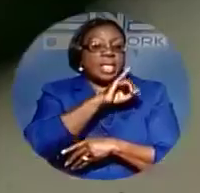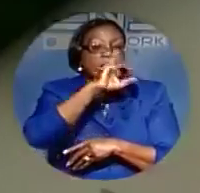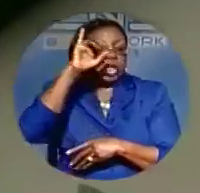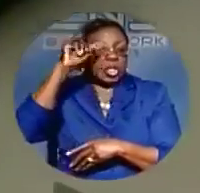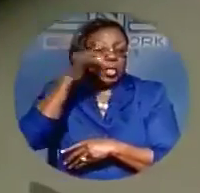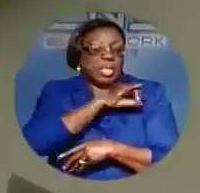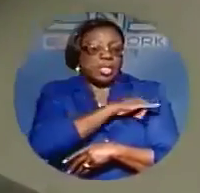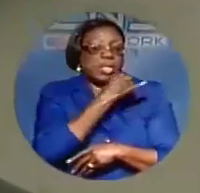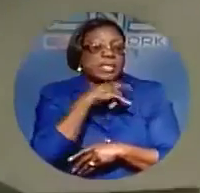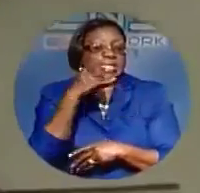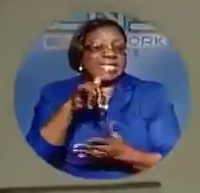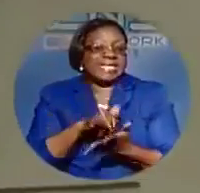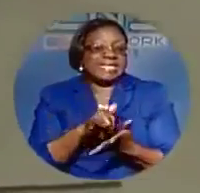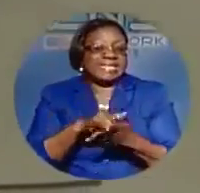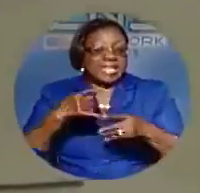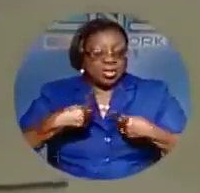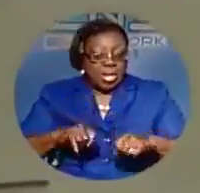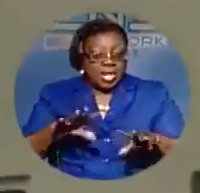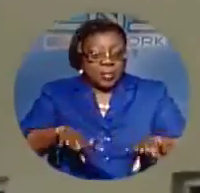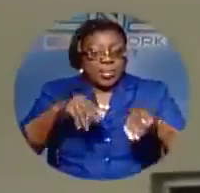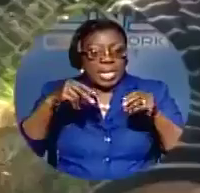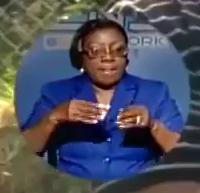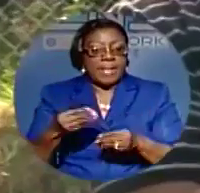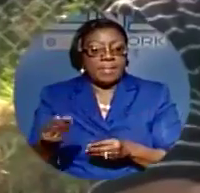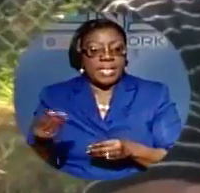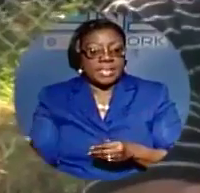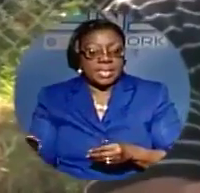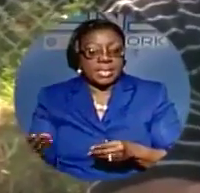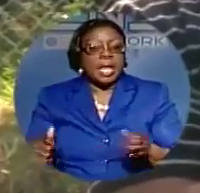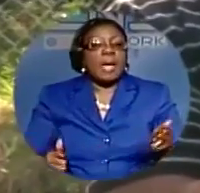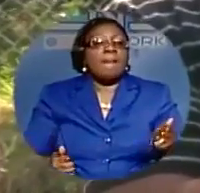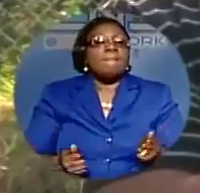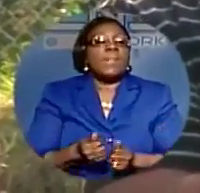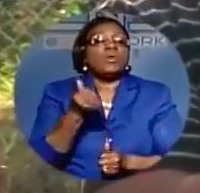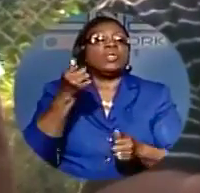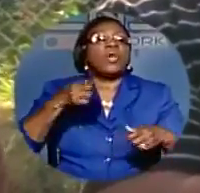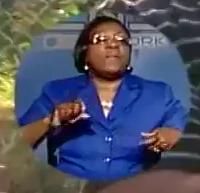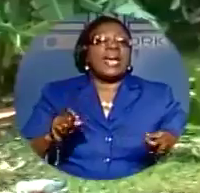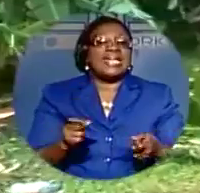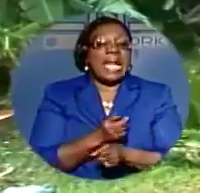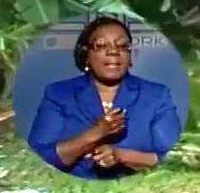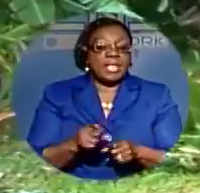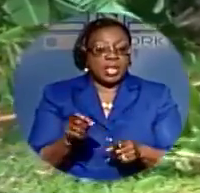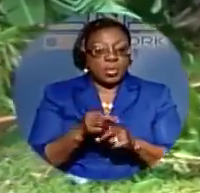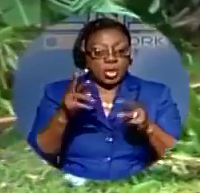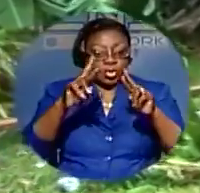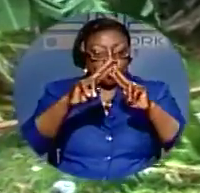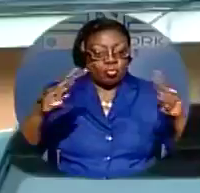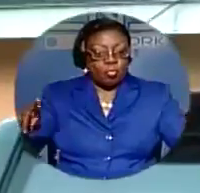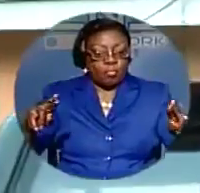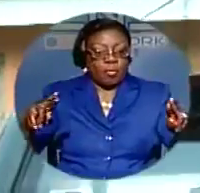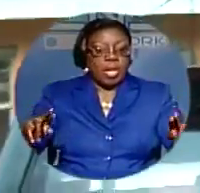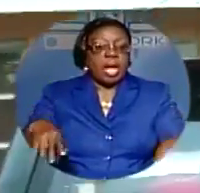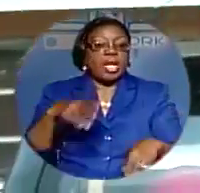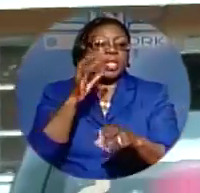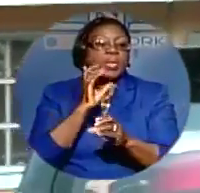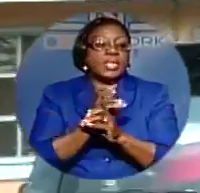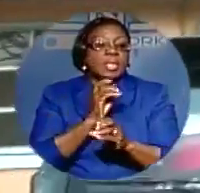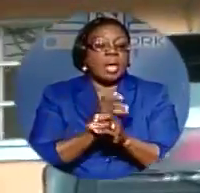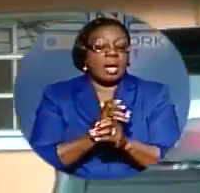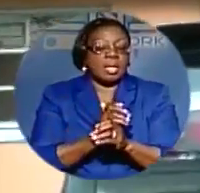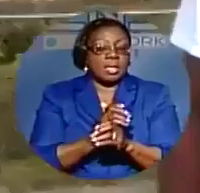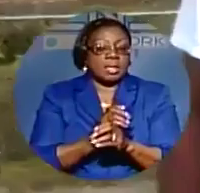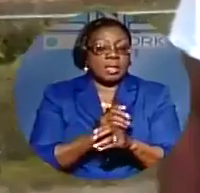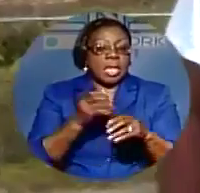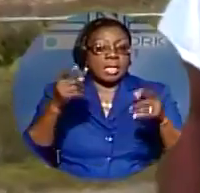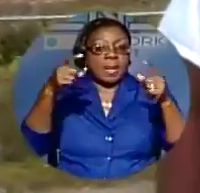Johnson say they're trying to pick up the pieces. Most of my damages are to the roof, my vehicle, and power line down and stuff